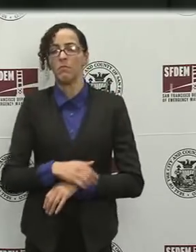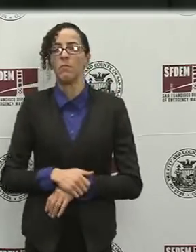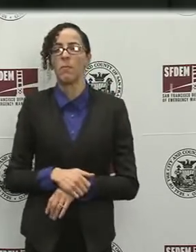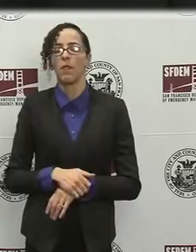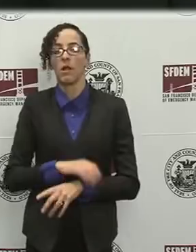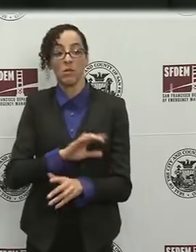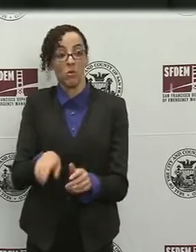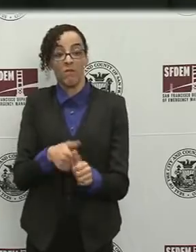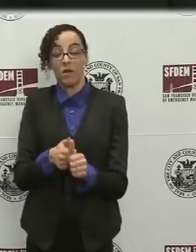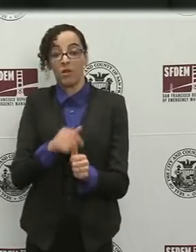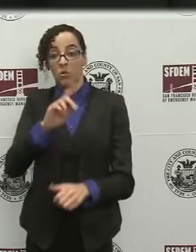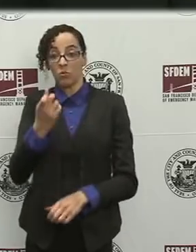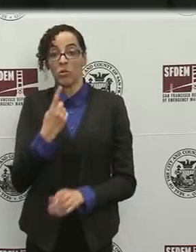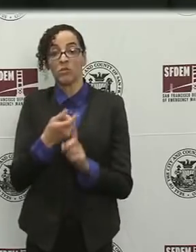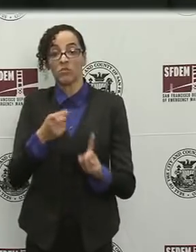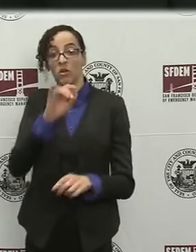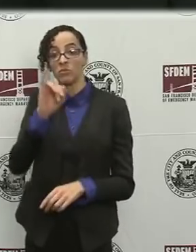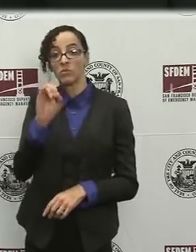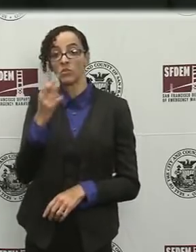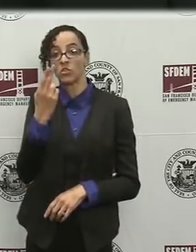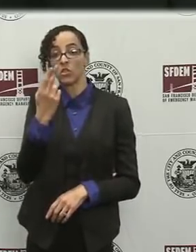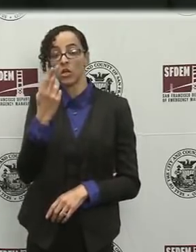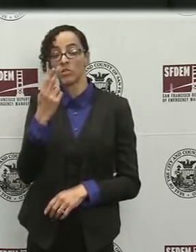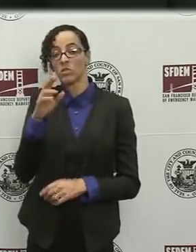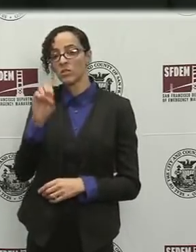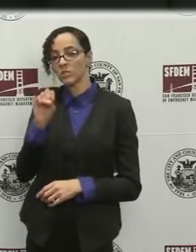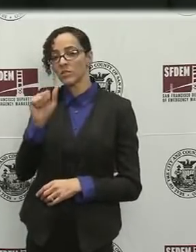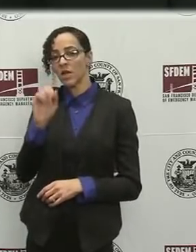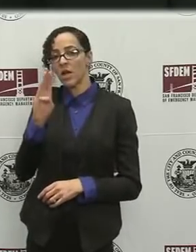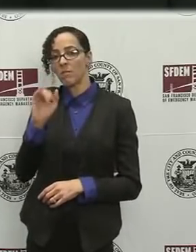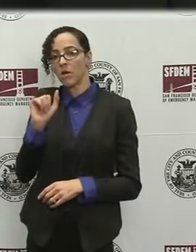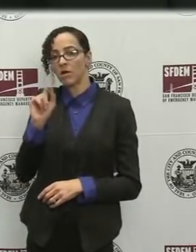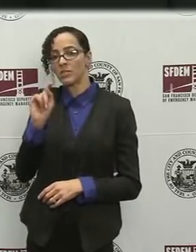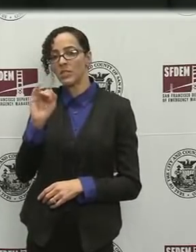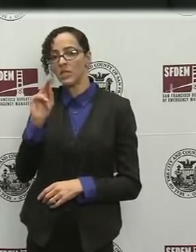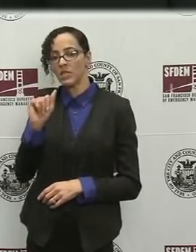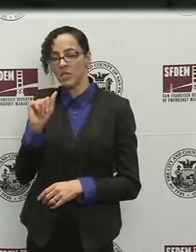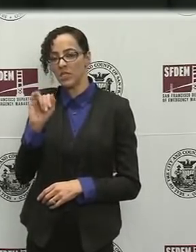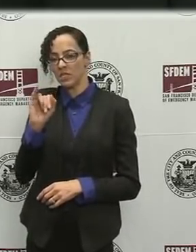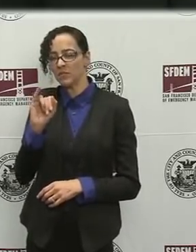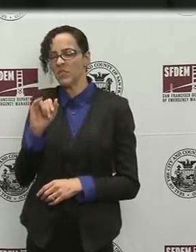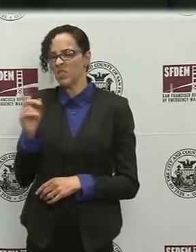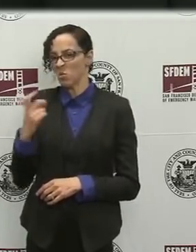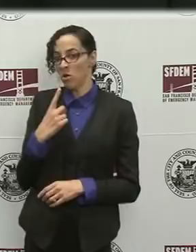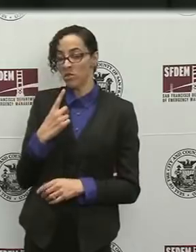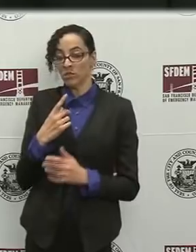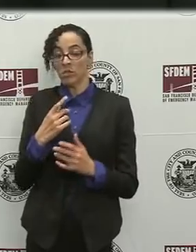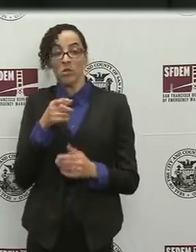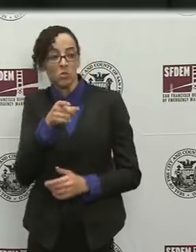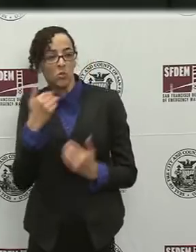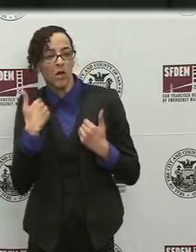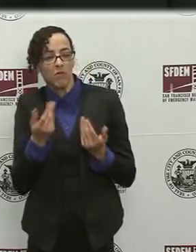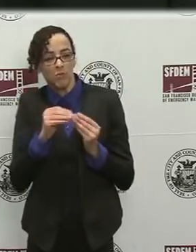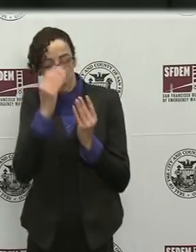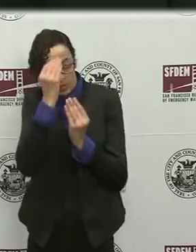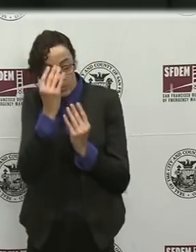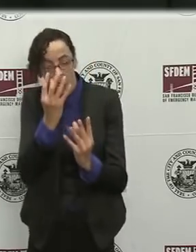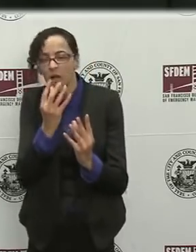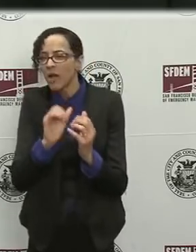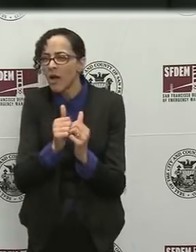And a follow-up from Josh Sabatini. Do you have any details on how COVID-19 was introduced to Laguna